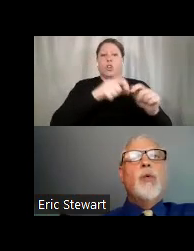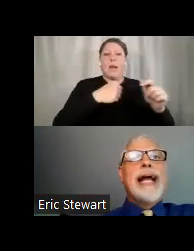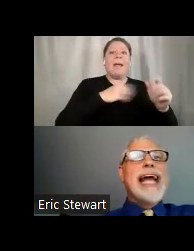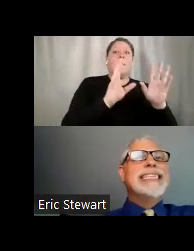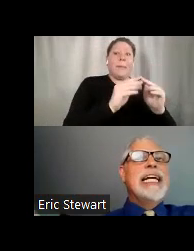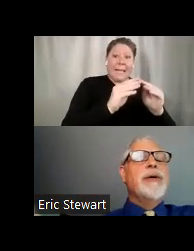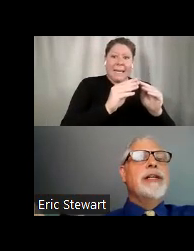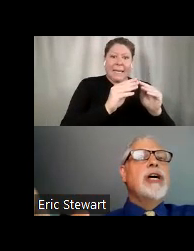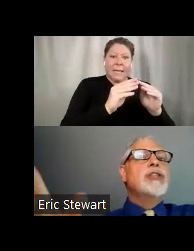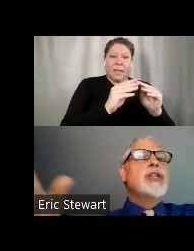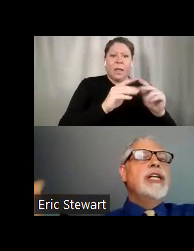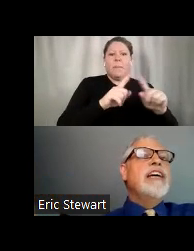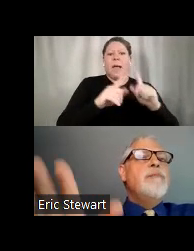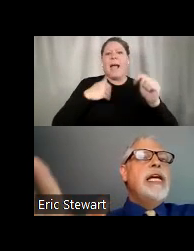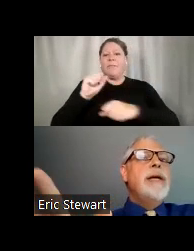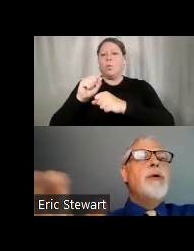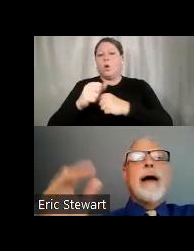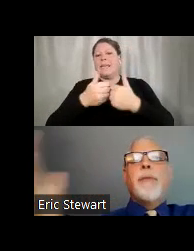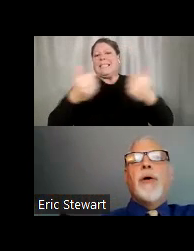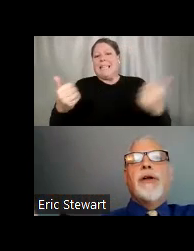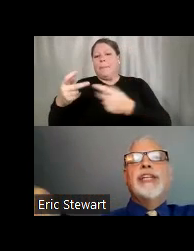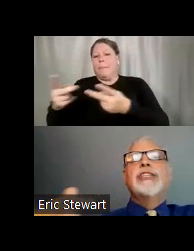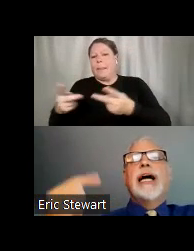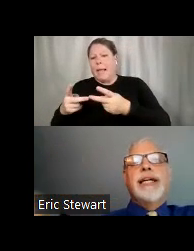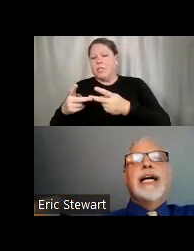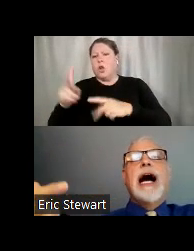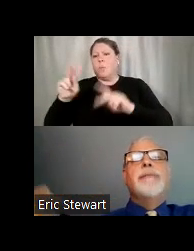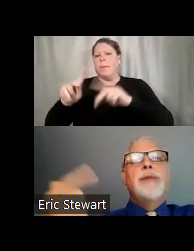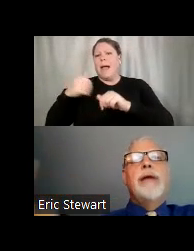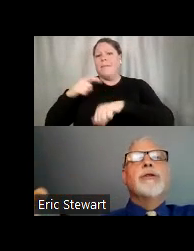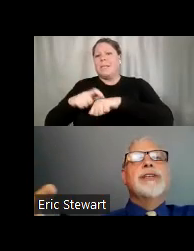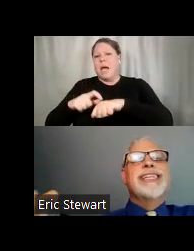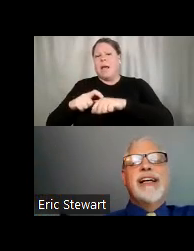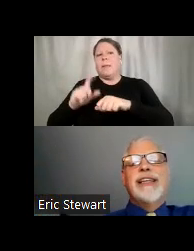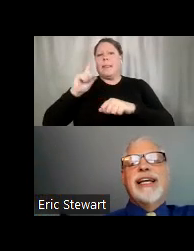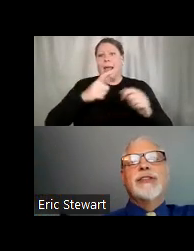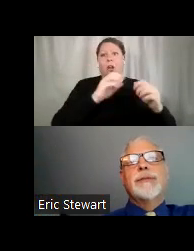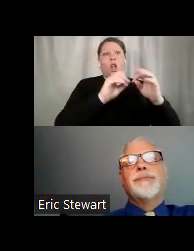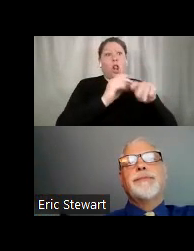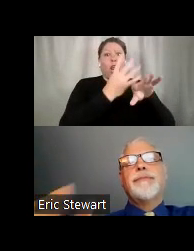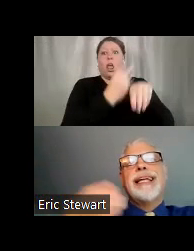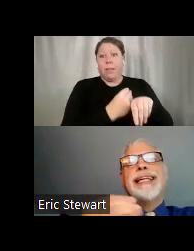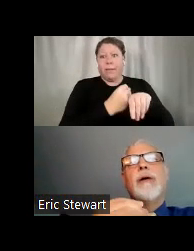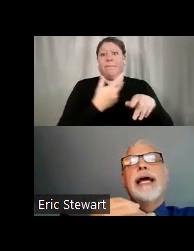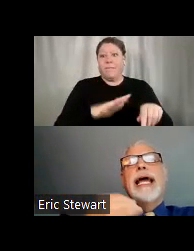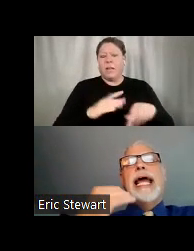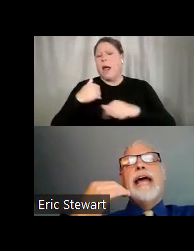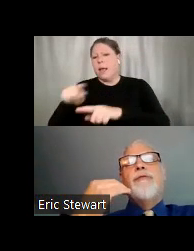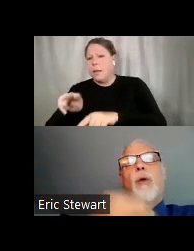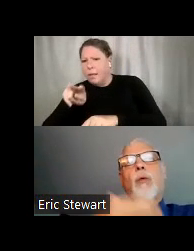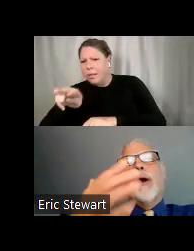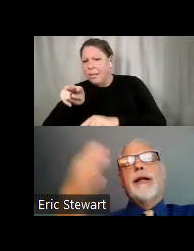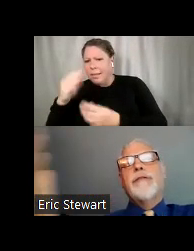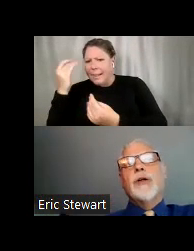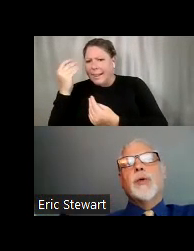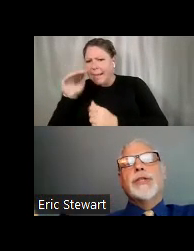put the work asynchronous so that you give people that percolation time, that time to be able to think in things. Now, If